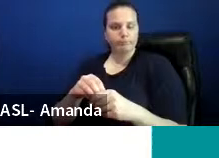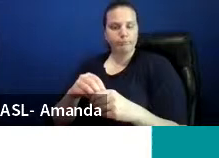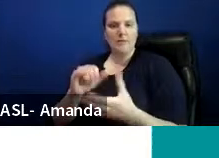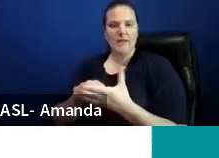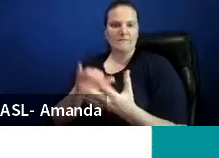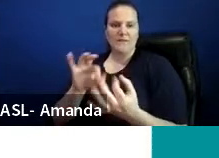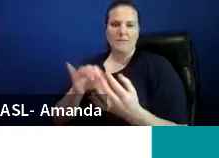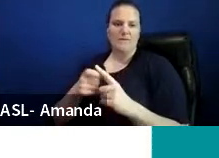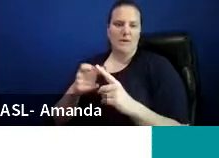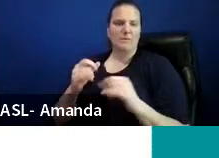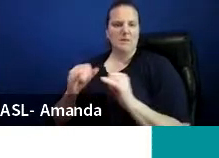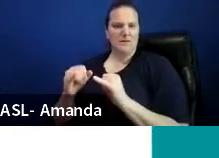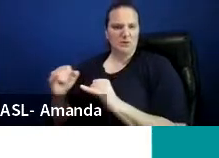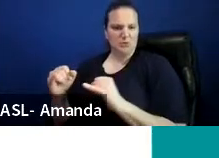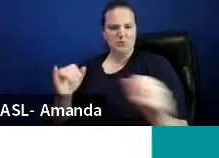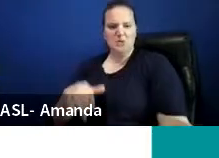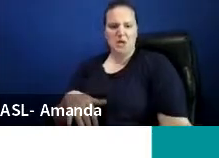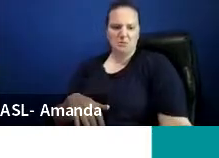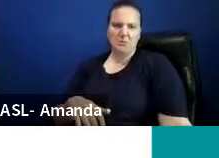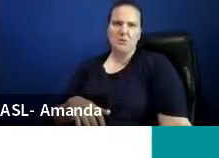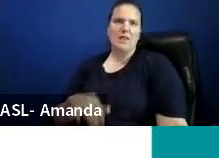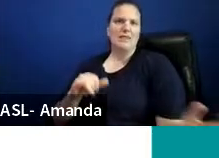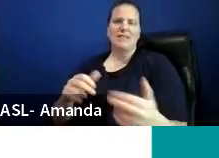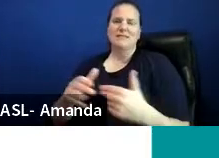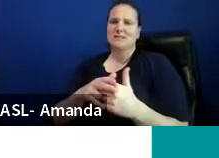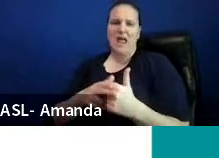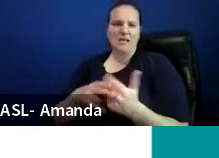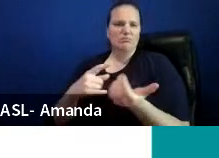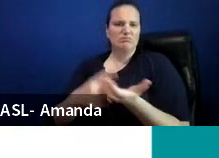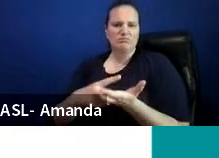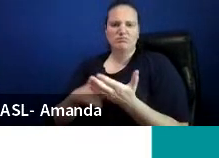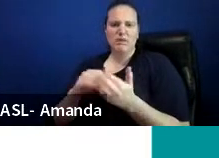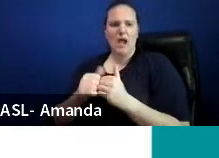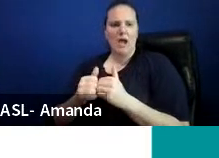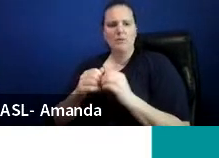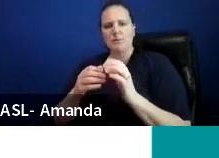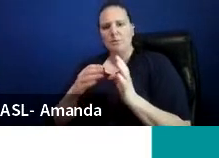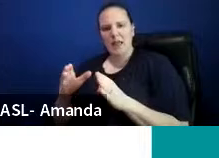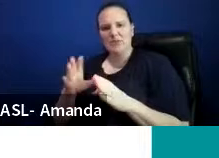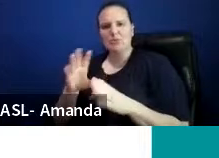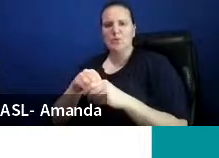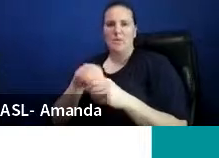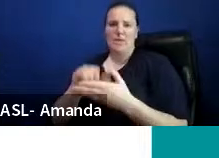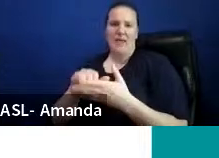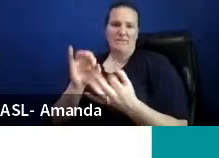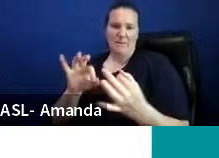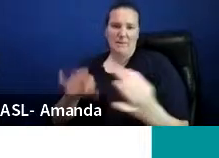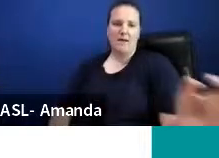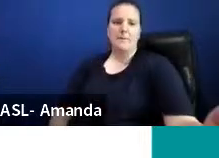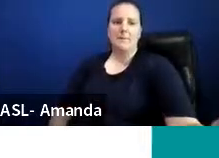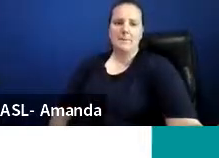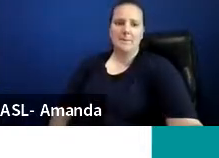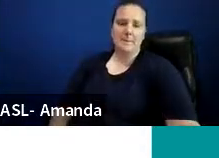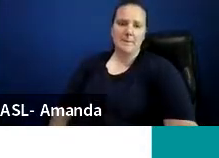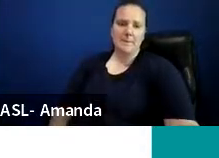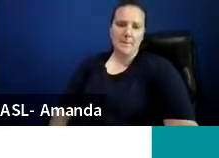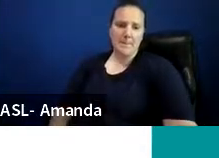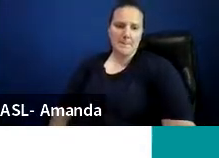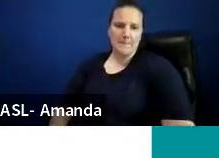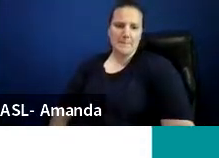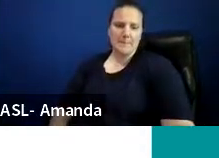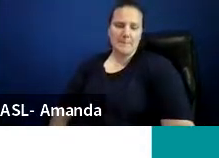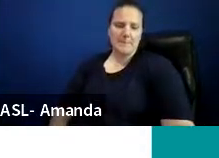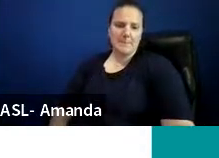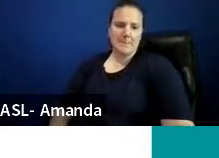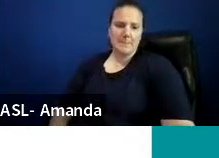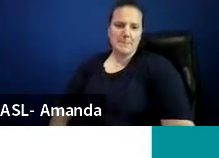from individuals. So this slide just goes into talking about how we plan to incorporate that feedback. So a lot